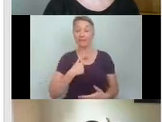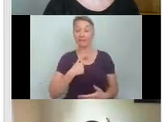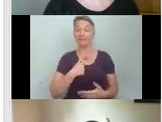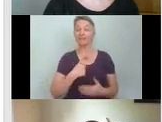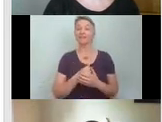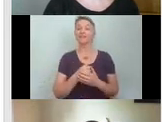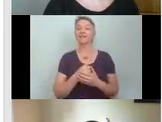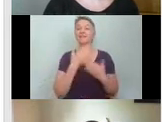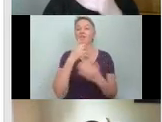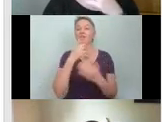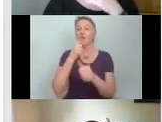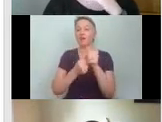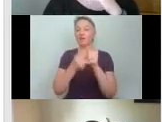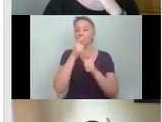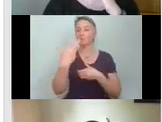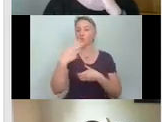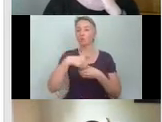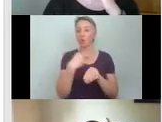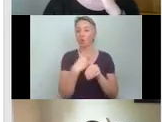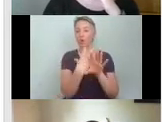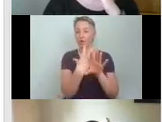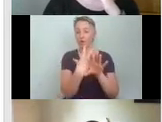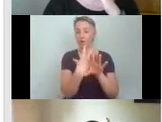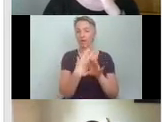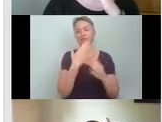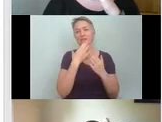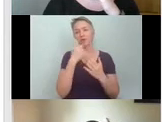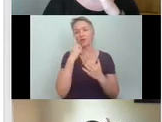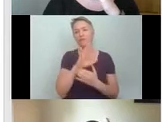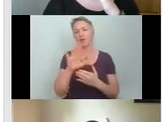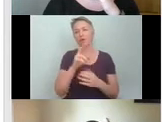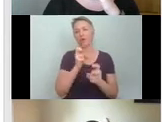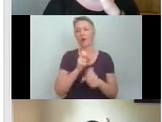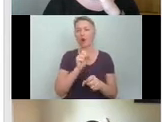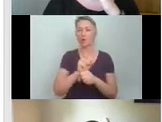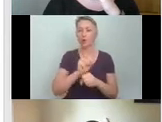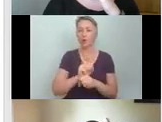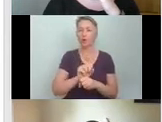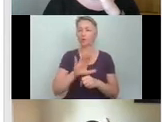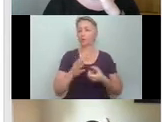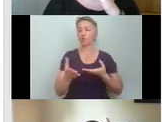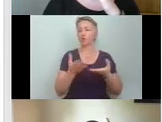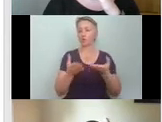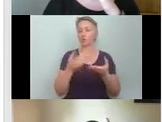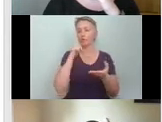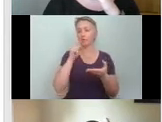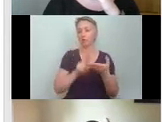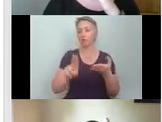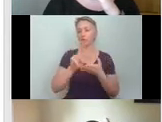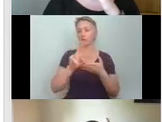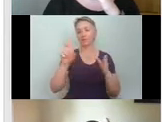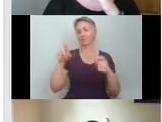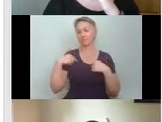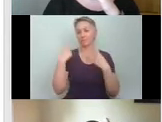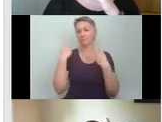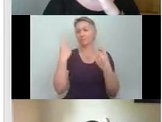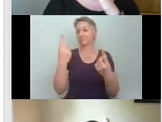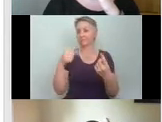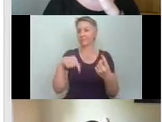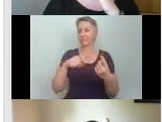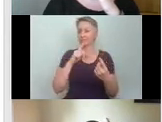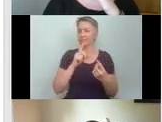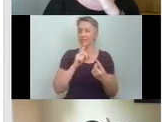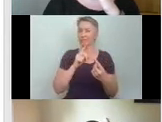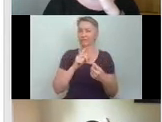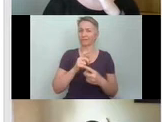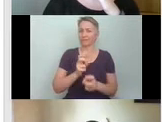everyone on the call for all your hard work and service to the university throughout this very difficult